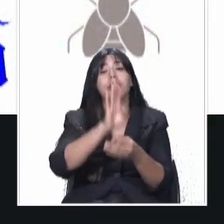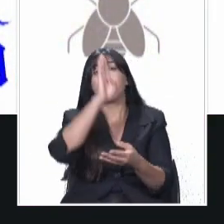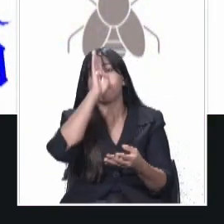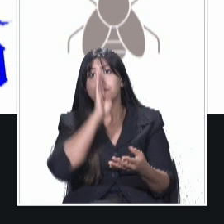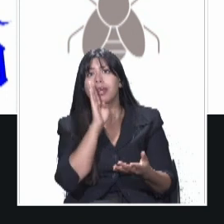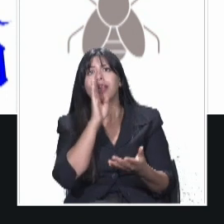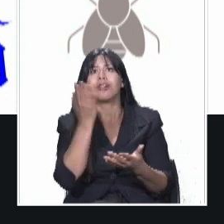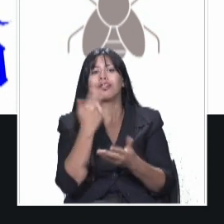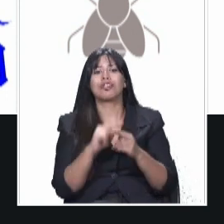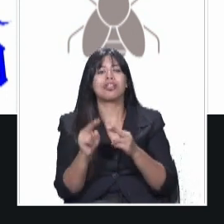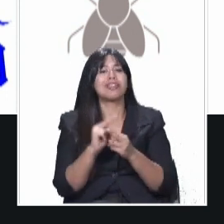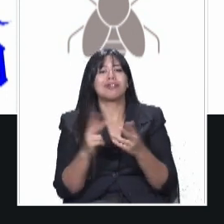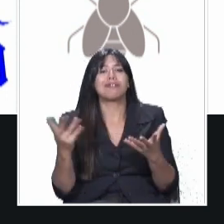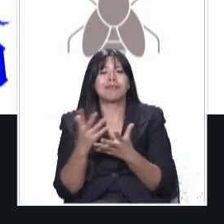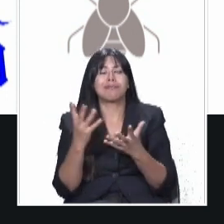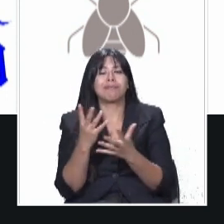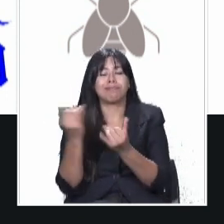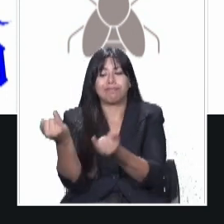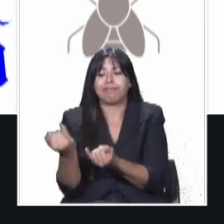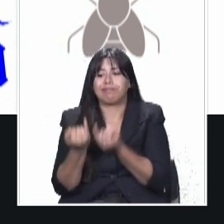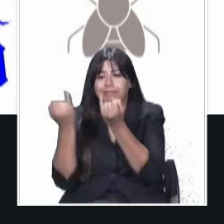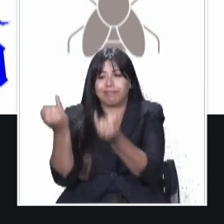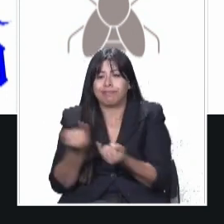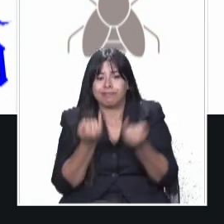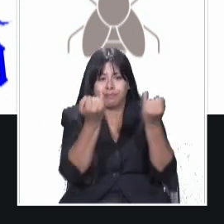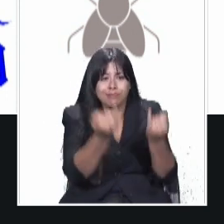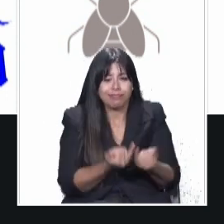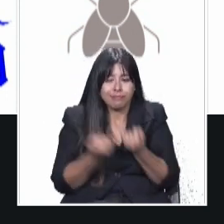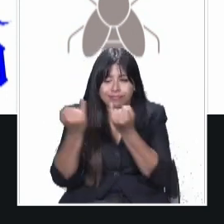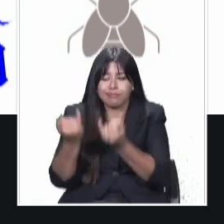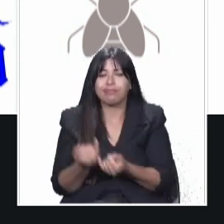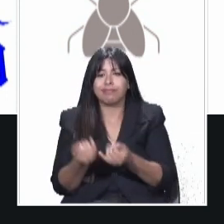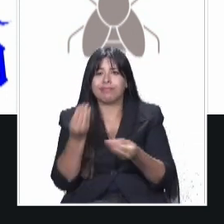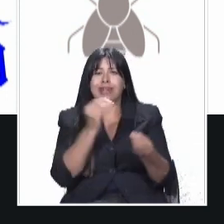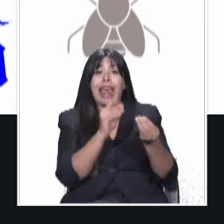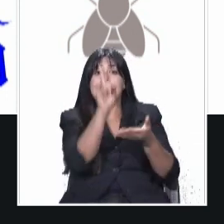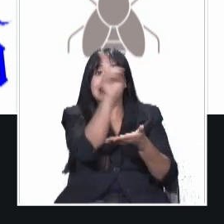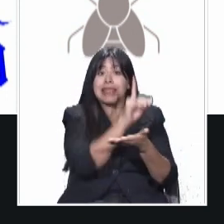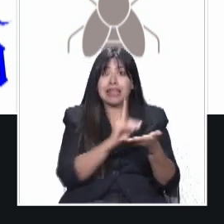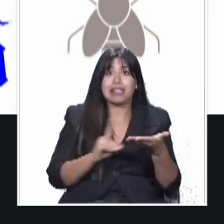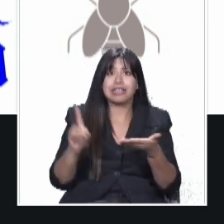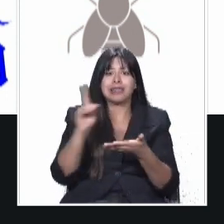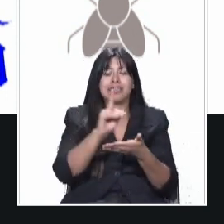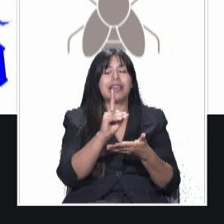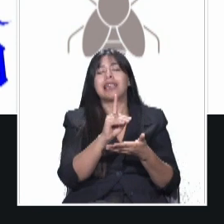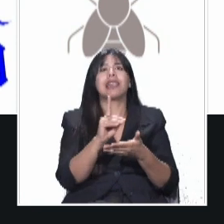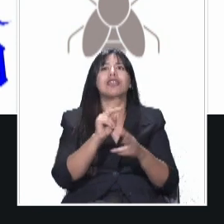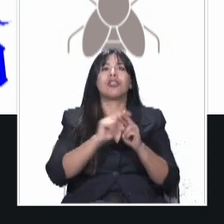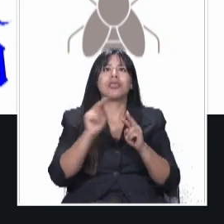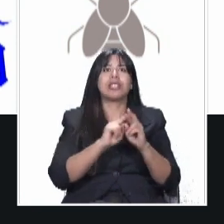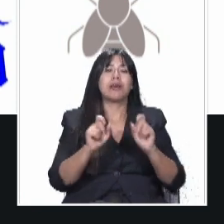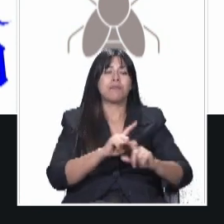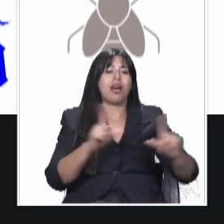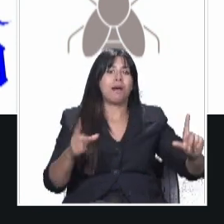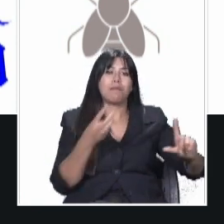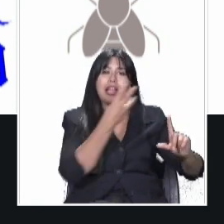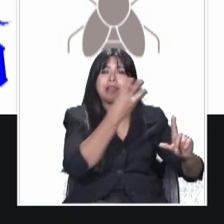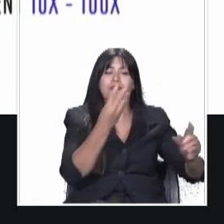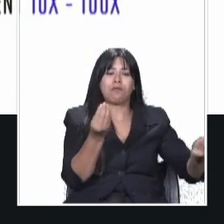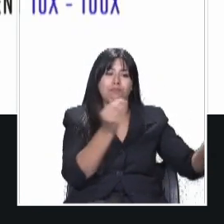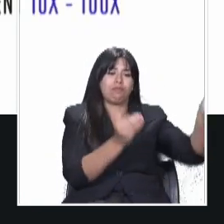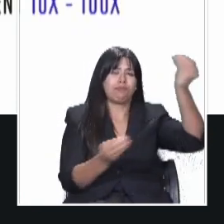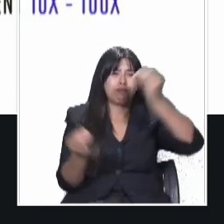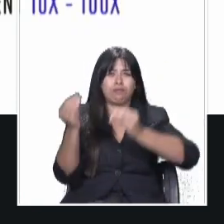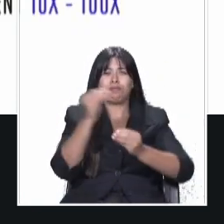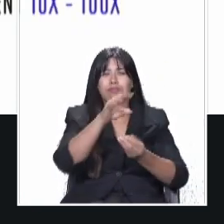check across all these different animals, and we'll continue to add more to it, and we can detect and we can create whatever kind